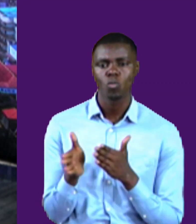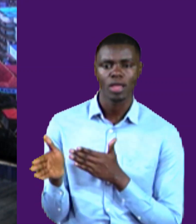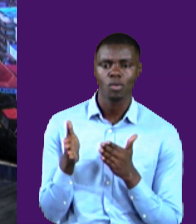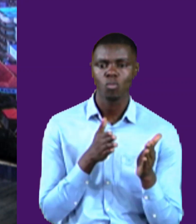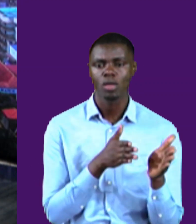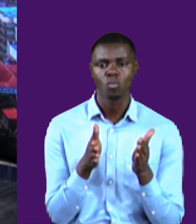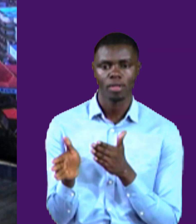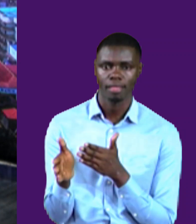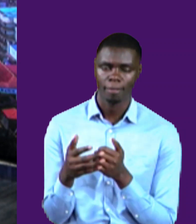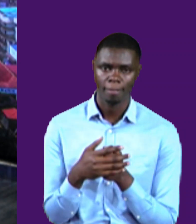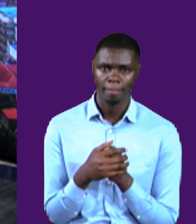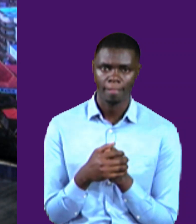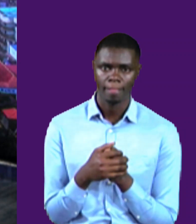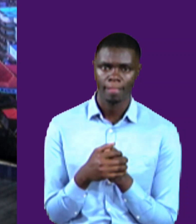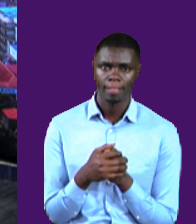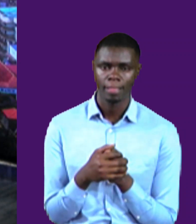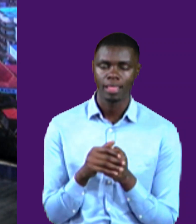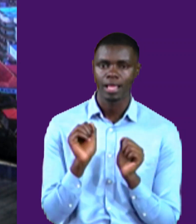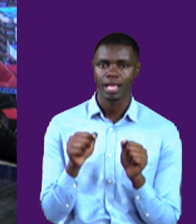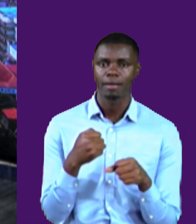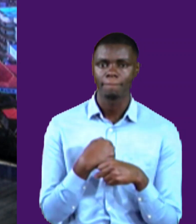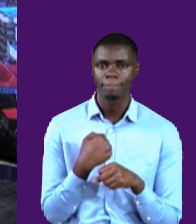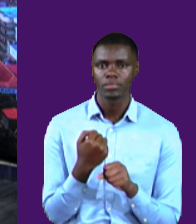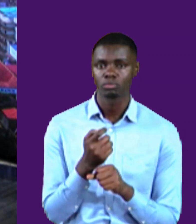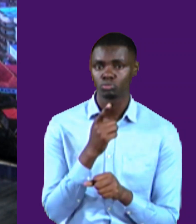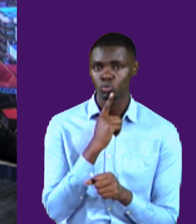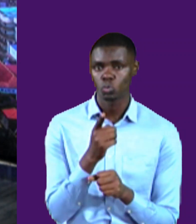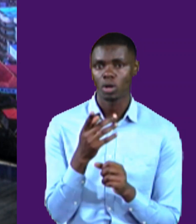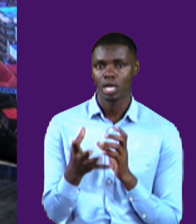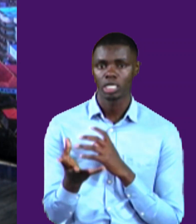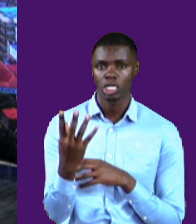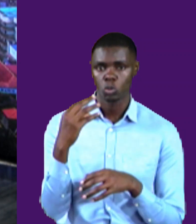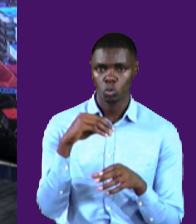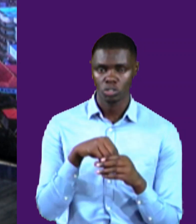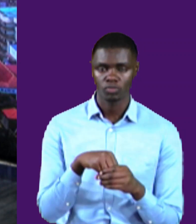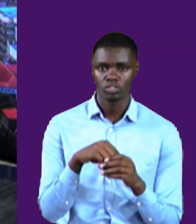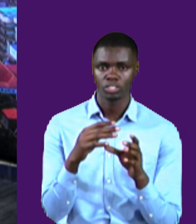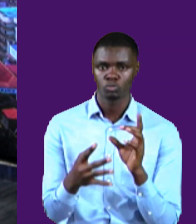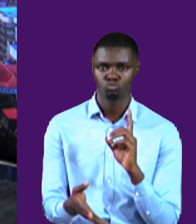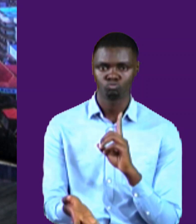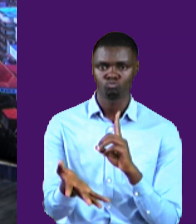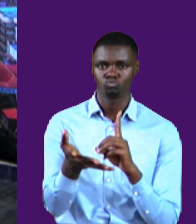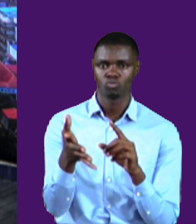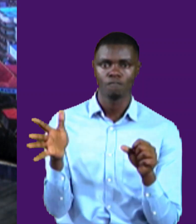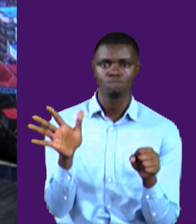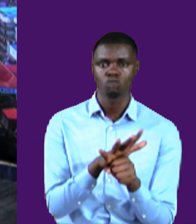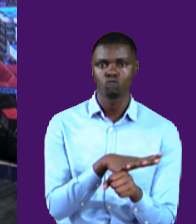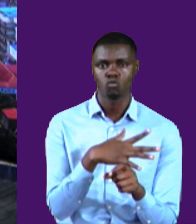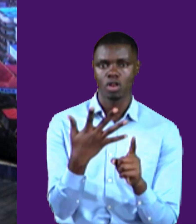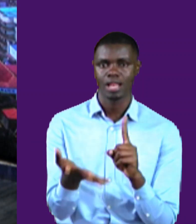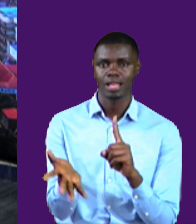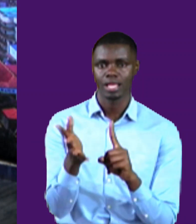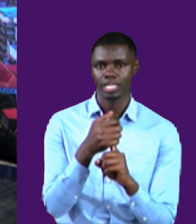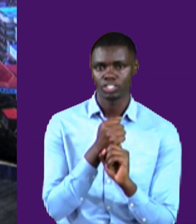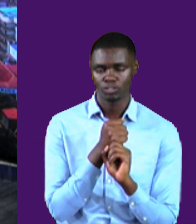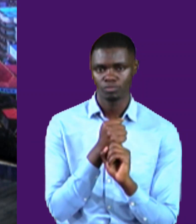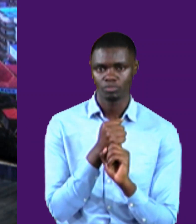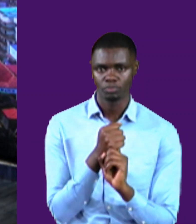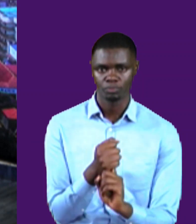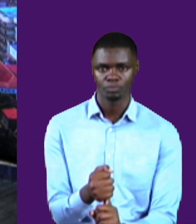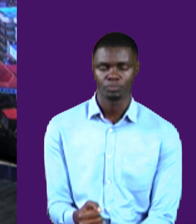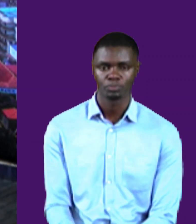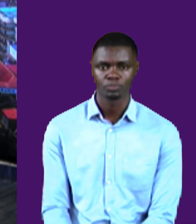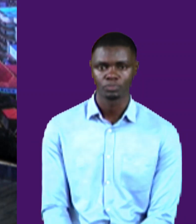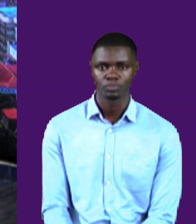can make sure that inclusivity is catered for,